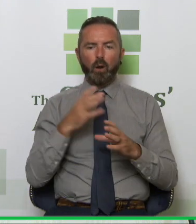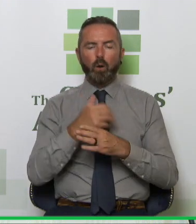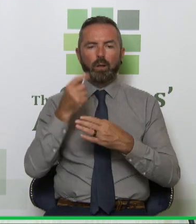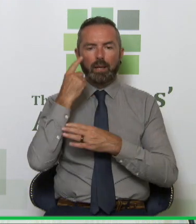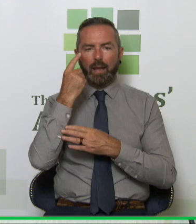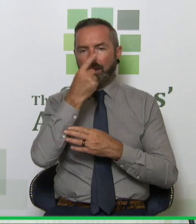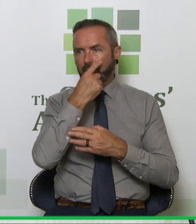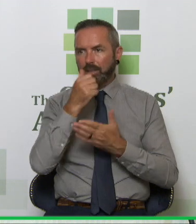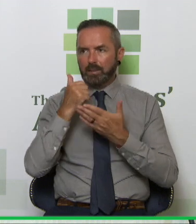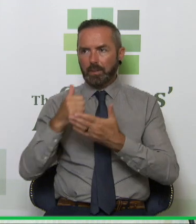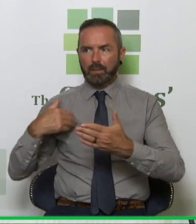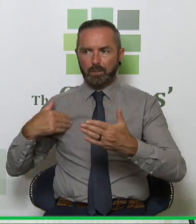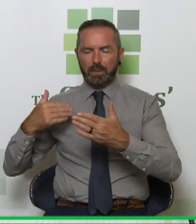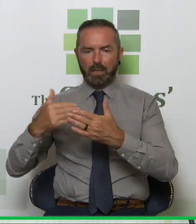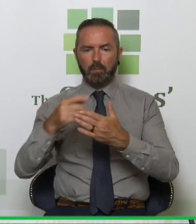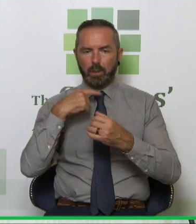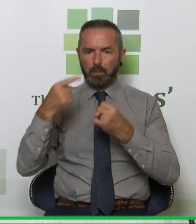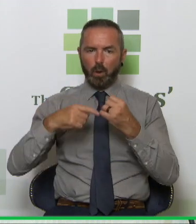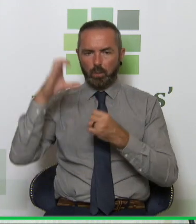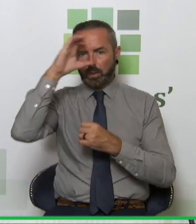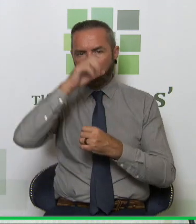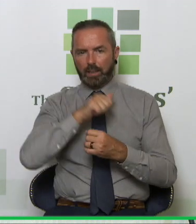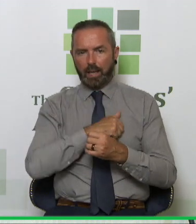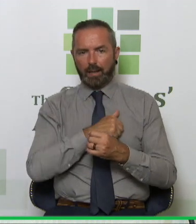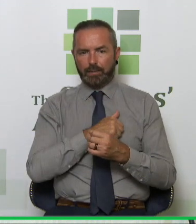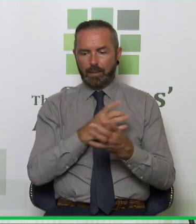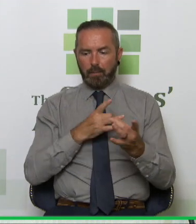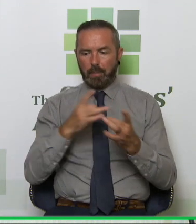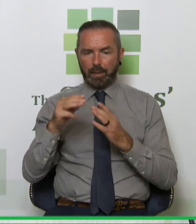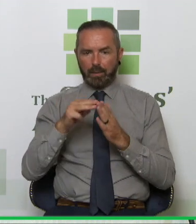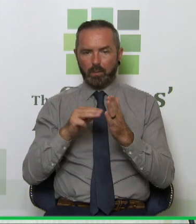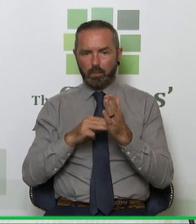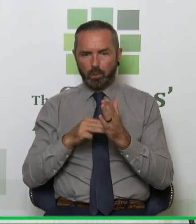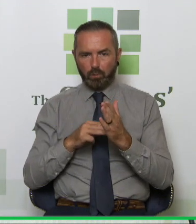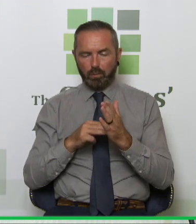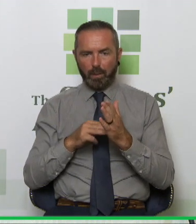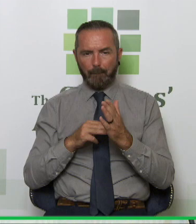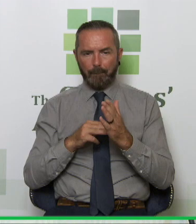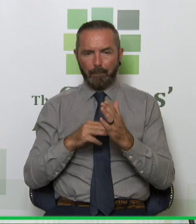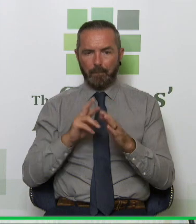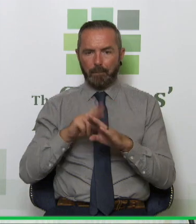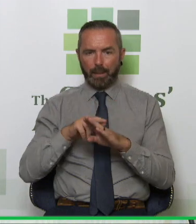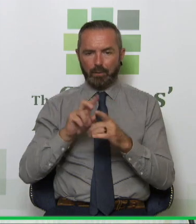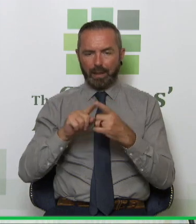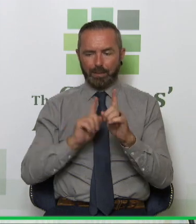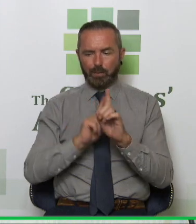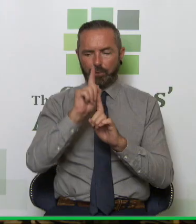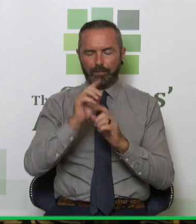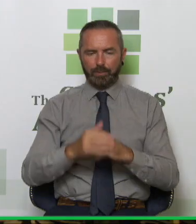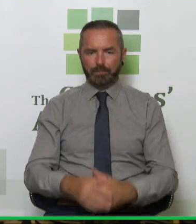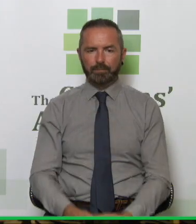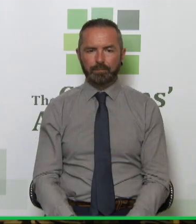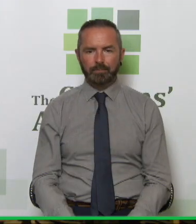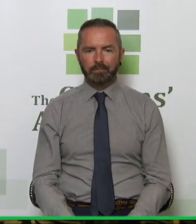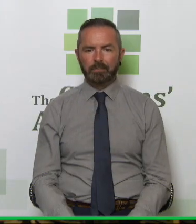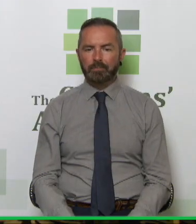is so far, but I'm always looking at making the program better. Thanks, Roger. Okay, I'm going to go